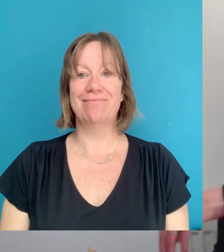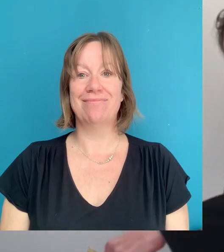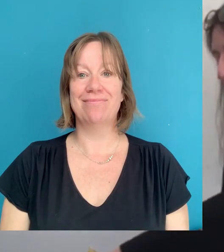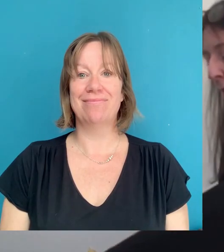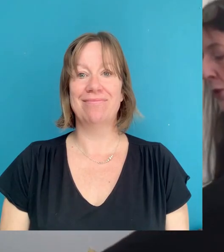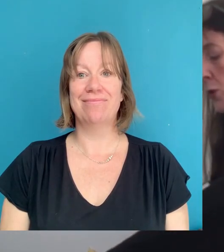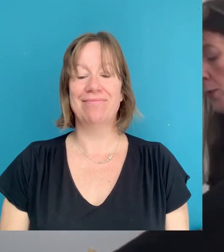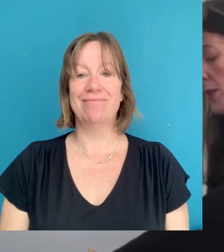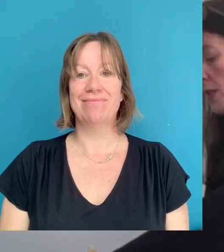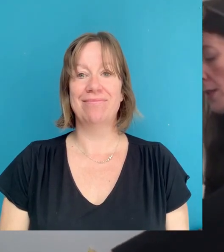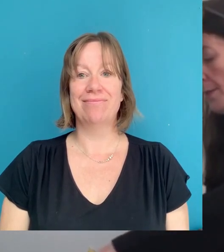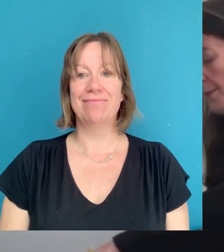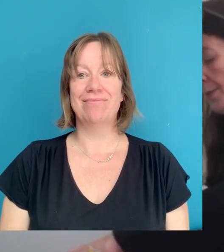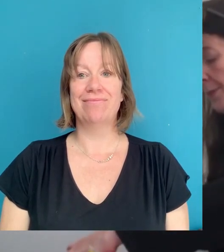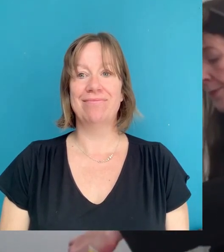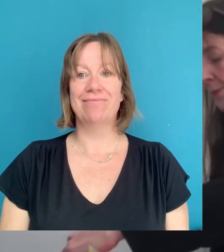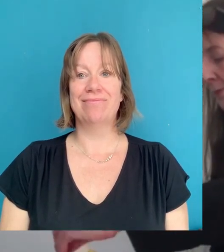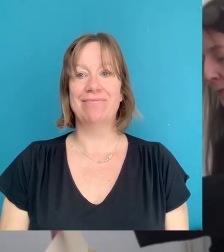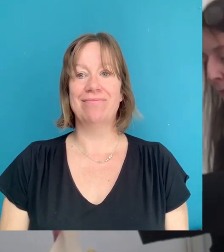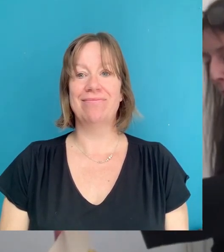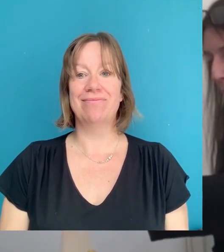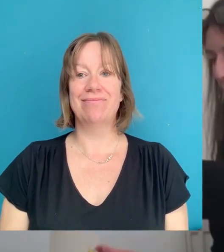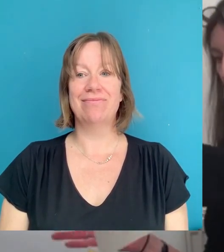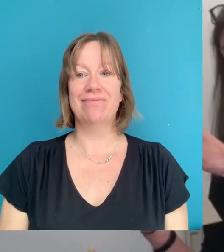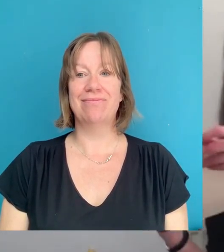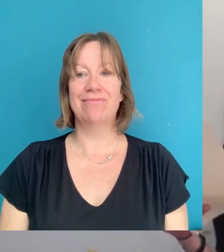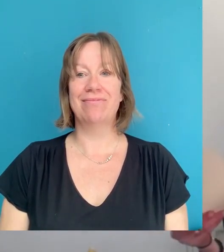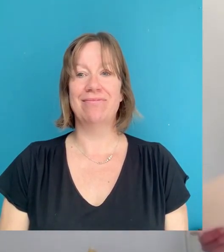I'm going to get a piece of newsprint